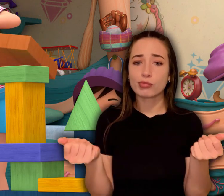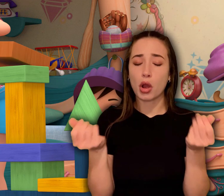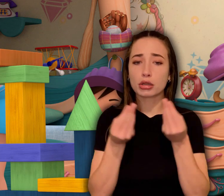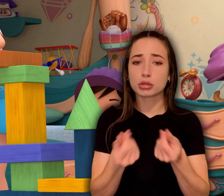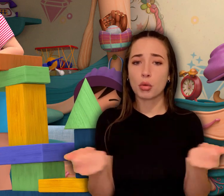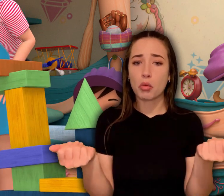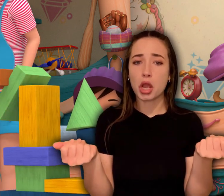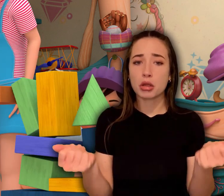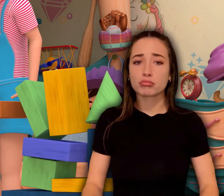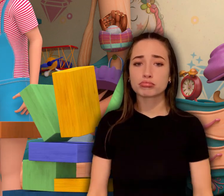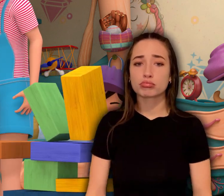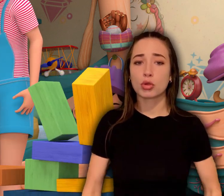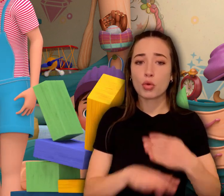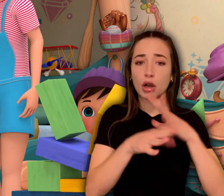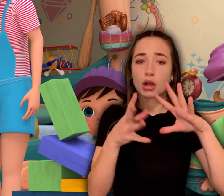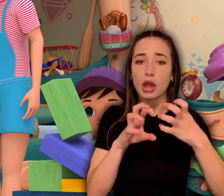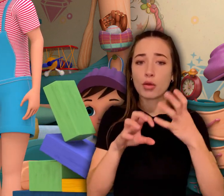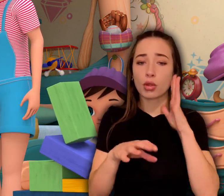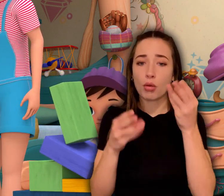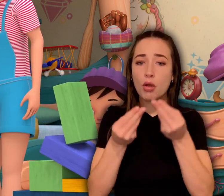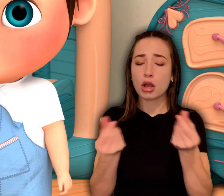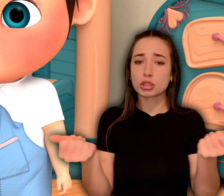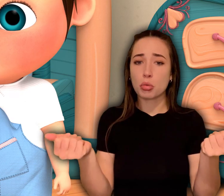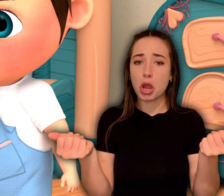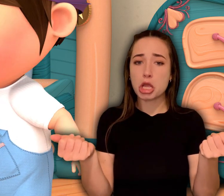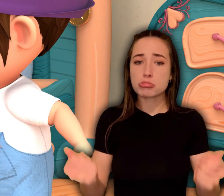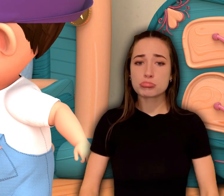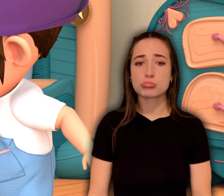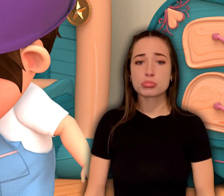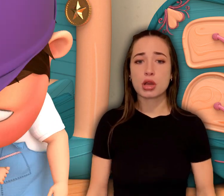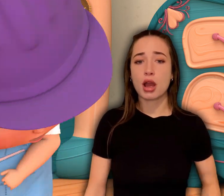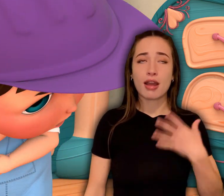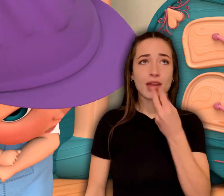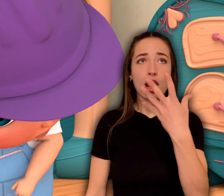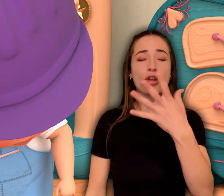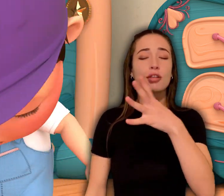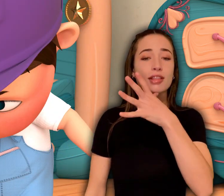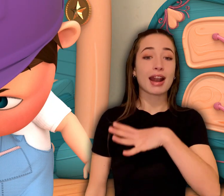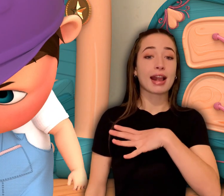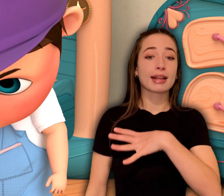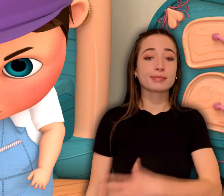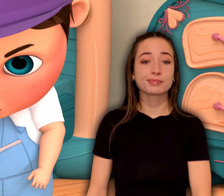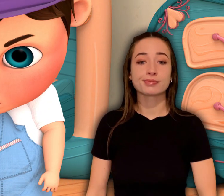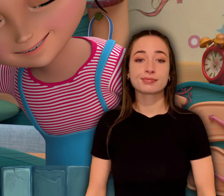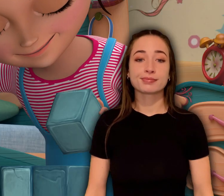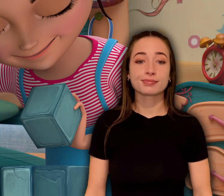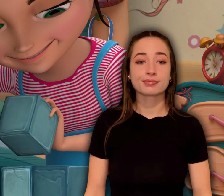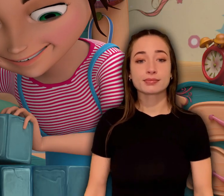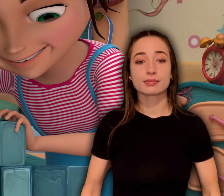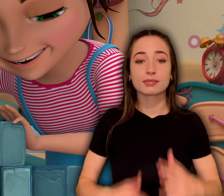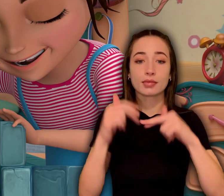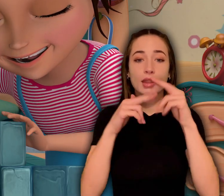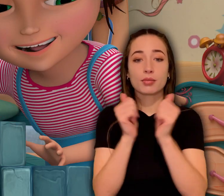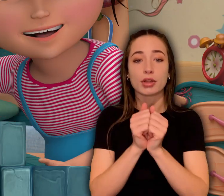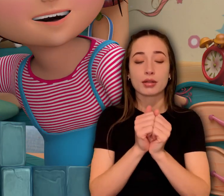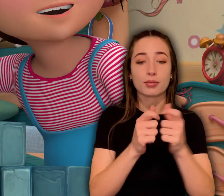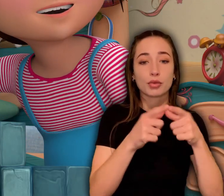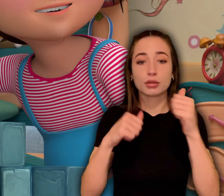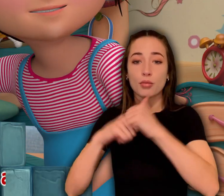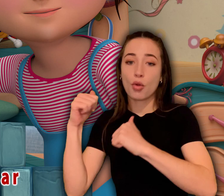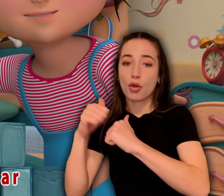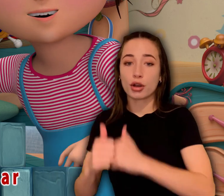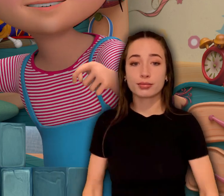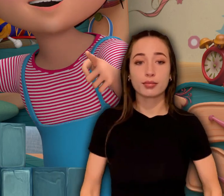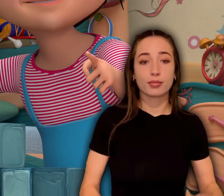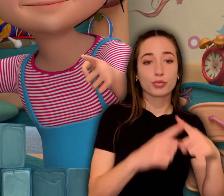away wash away wooden clay will wash away my fair lady build it up with